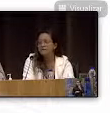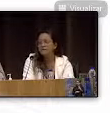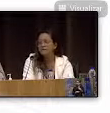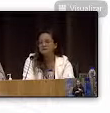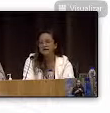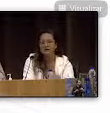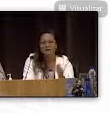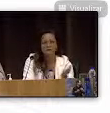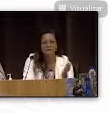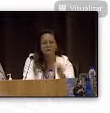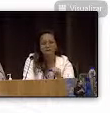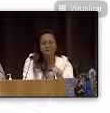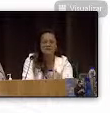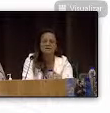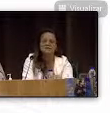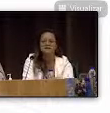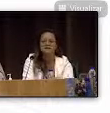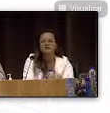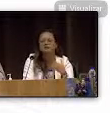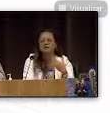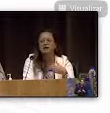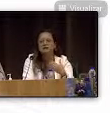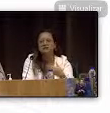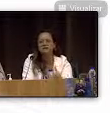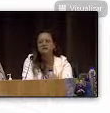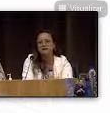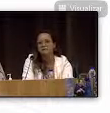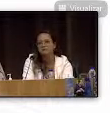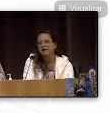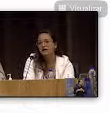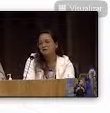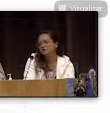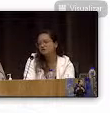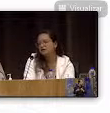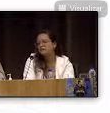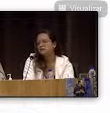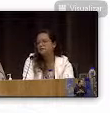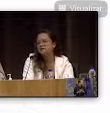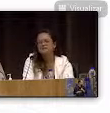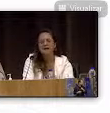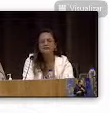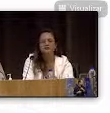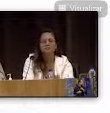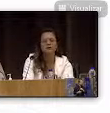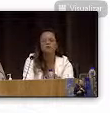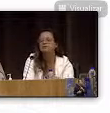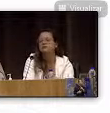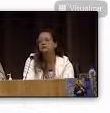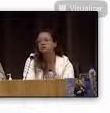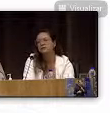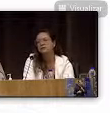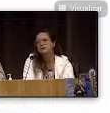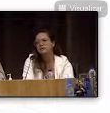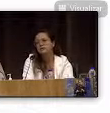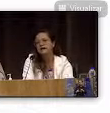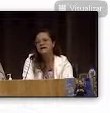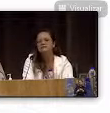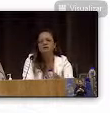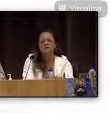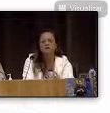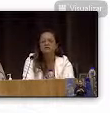cut down to 5,000 inpatient. We are not trying to refine the data. We have a total